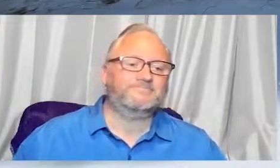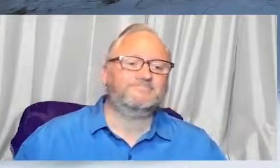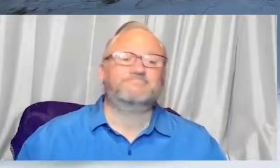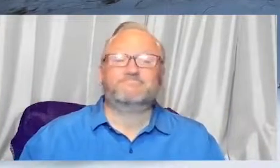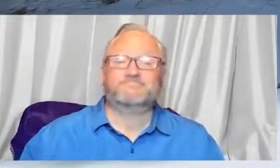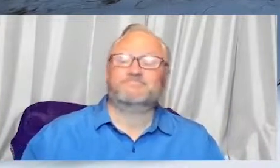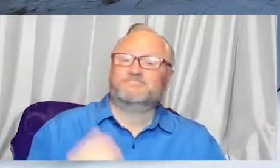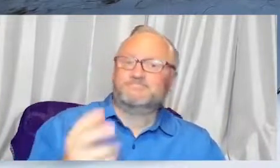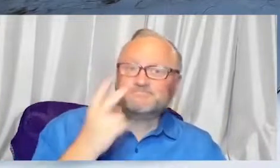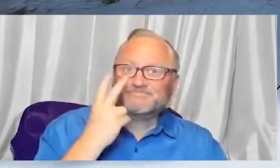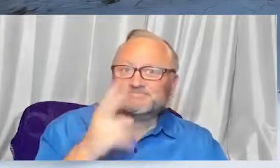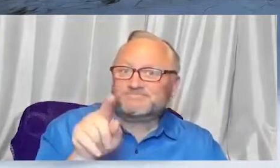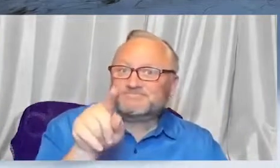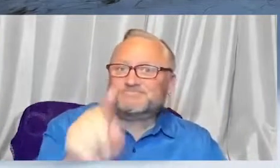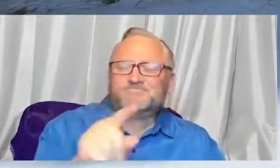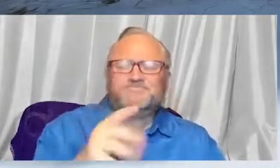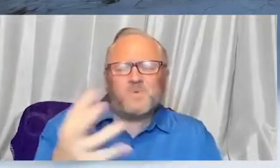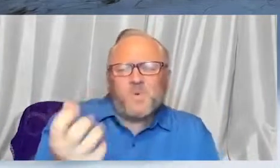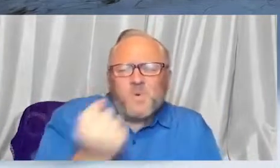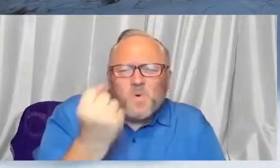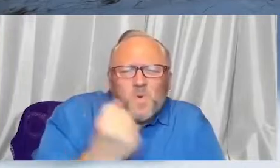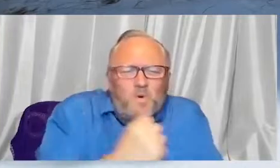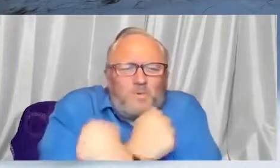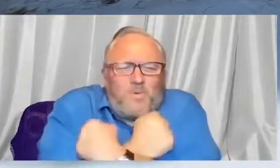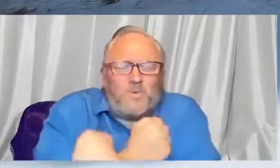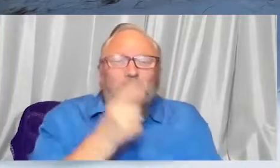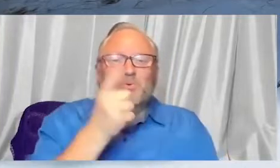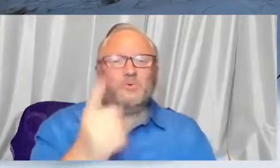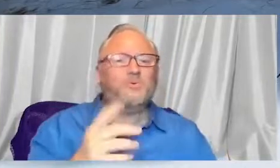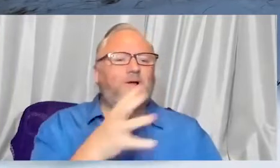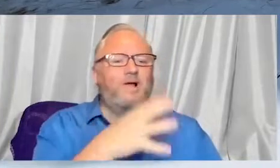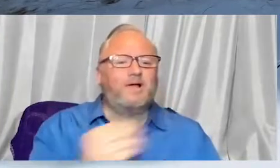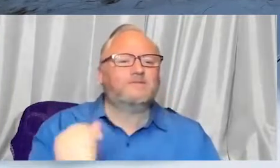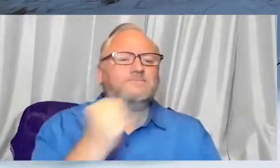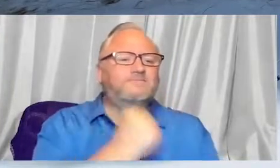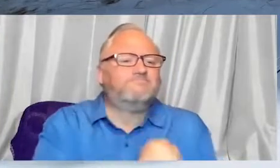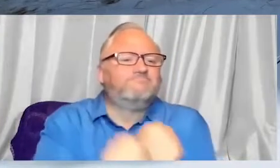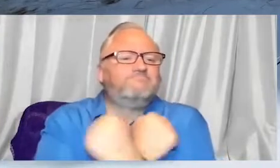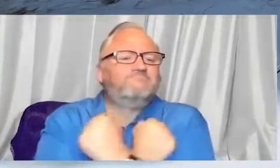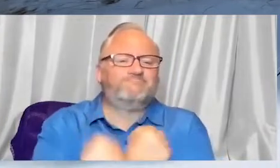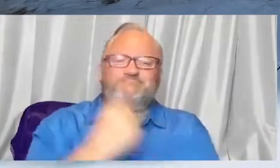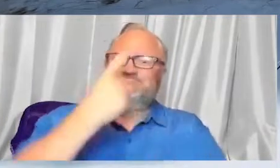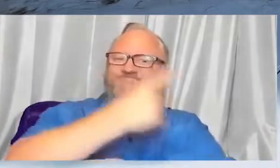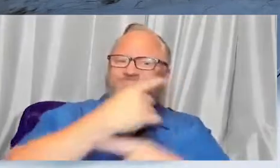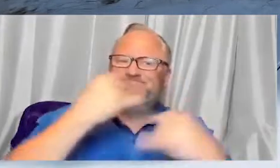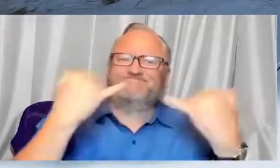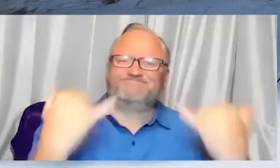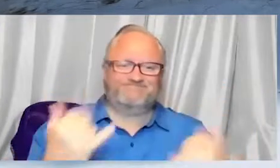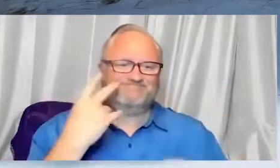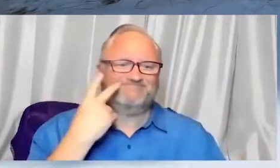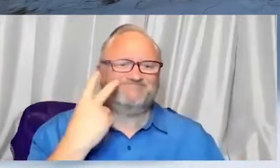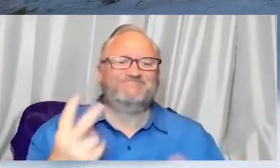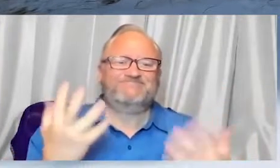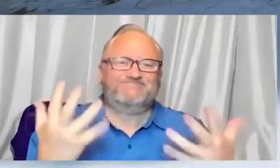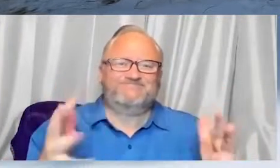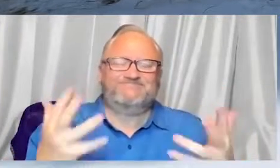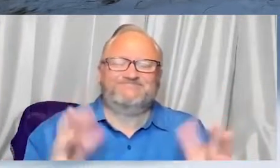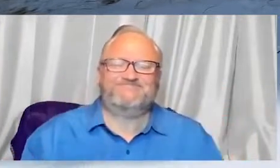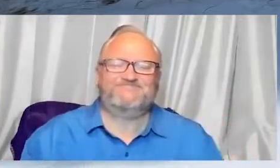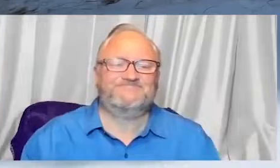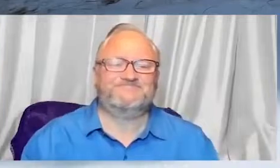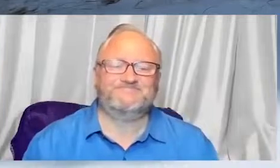I see you and hold you in love on this day.